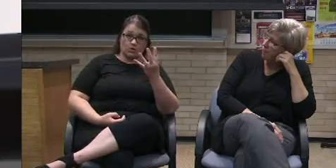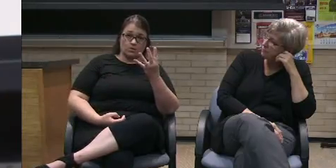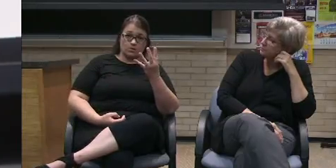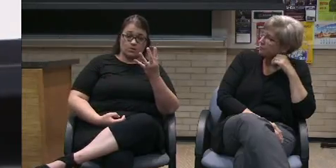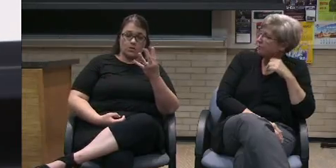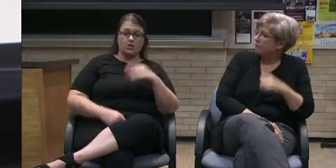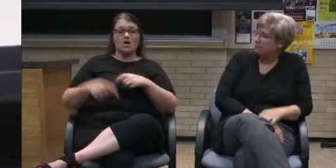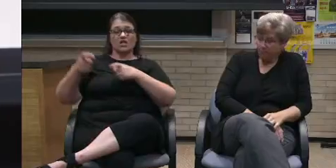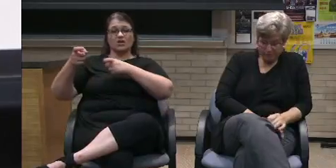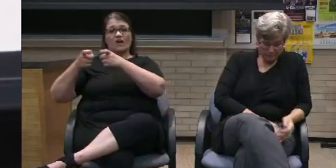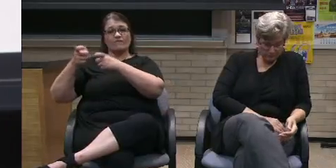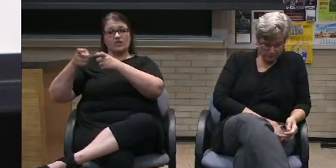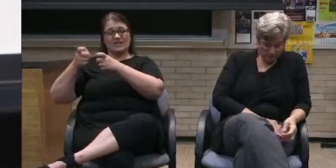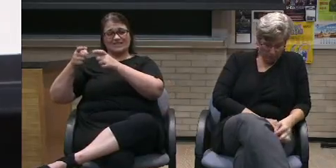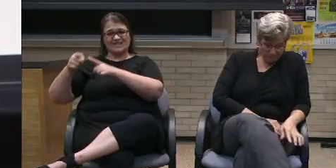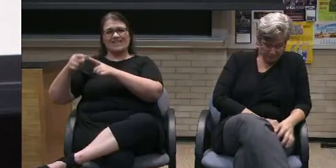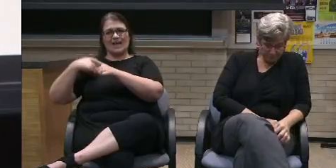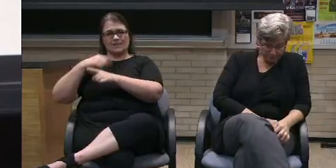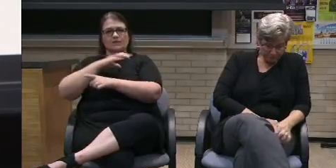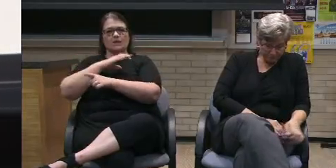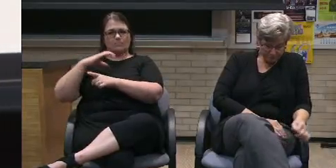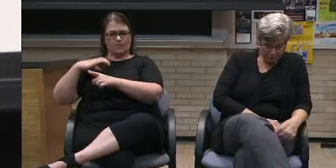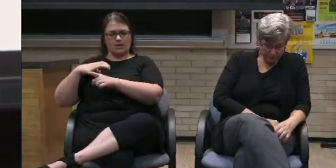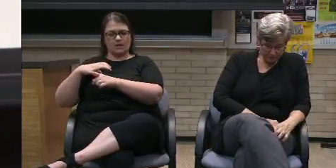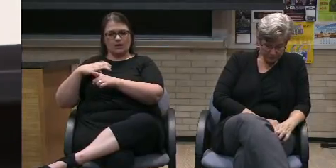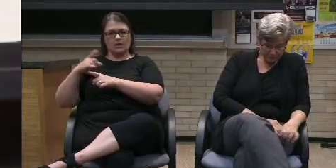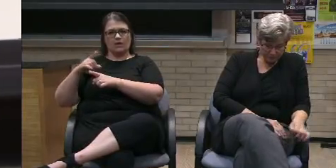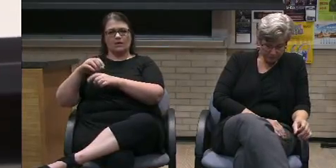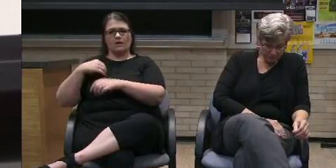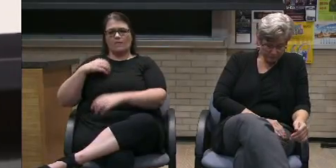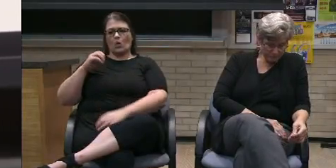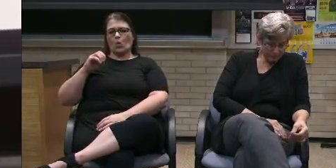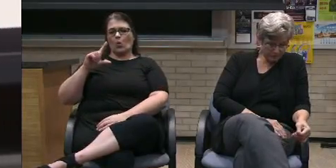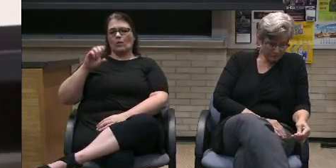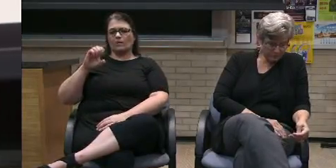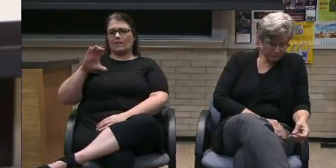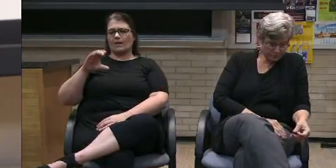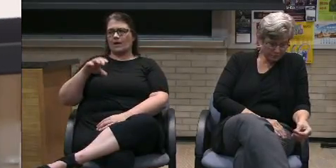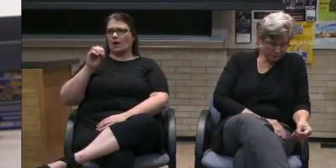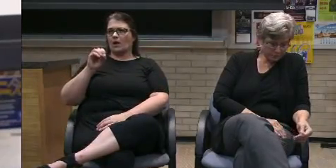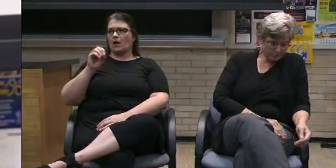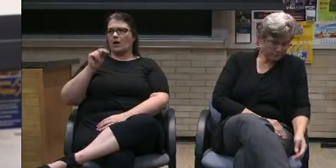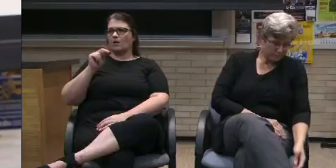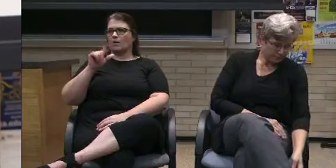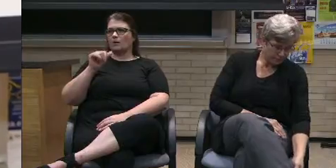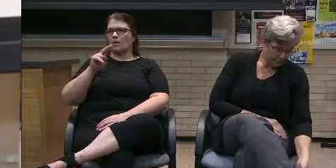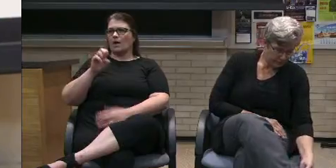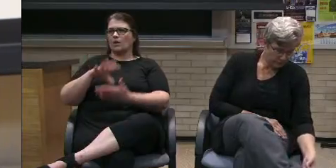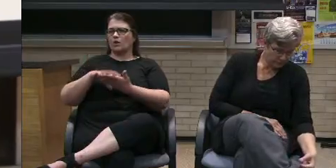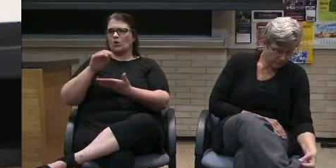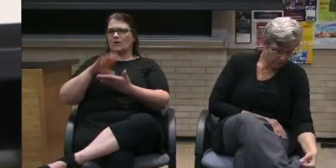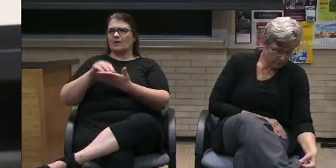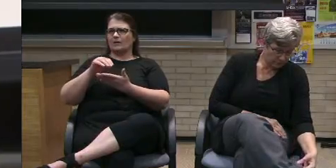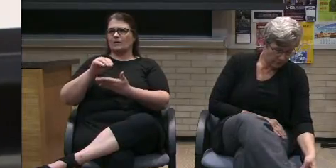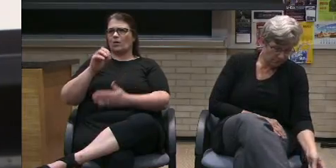Governance has a committee that is the OLAC, Online Learning and Assessment Committee or something, where they created